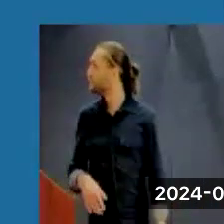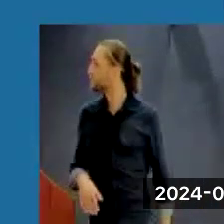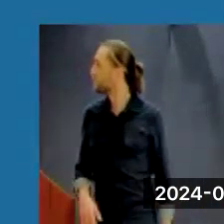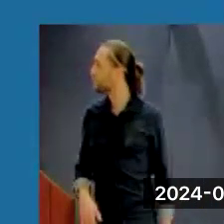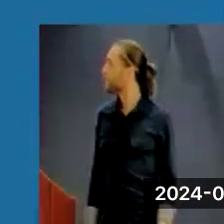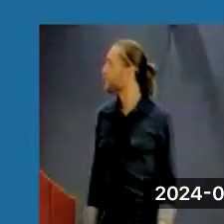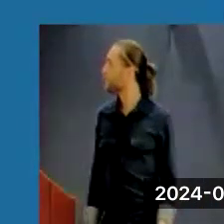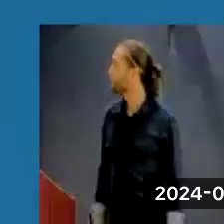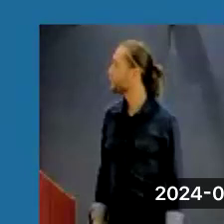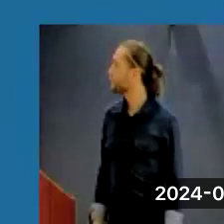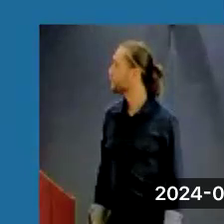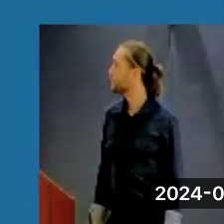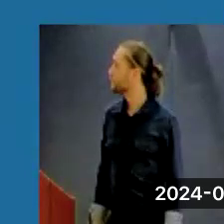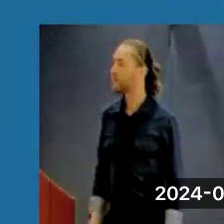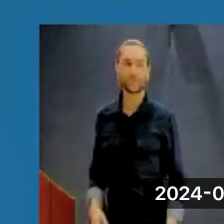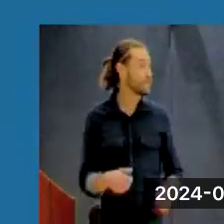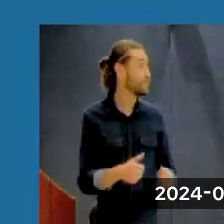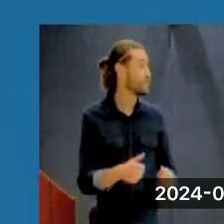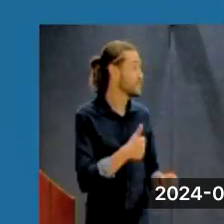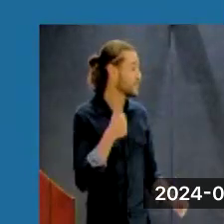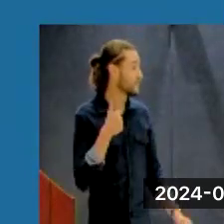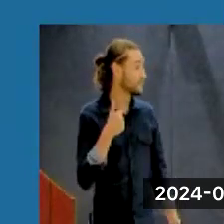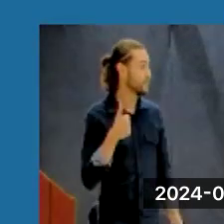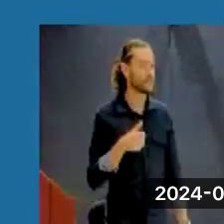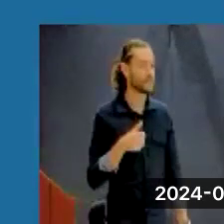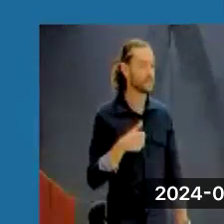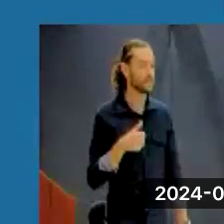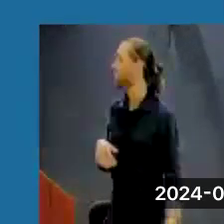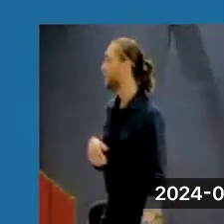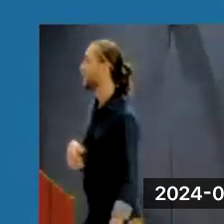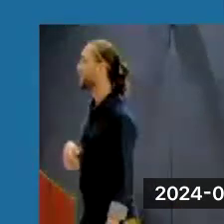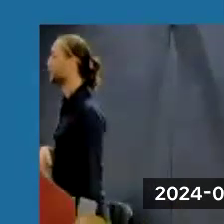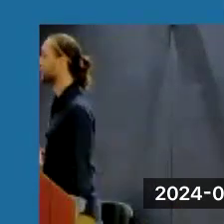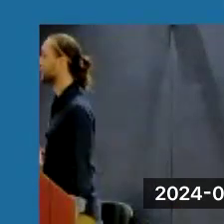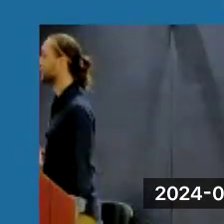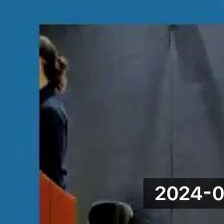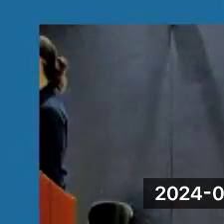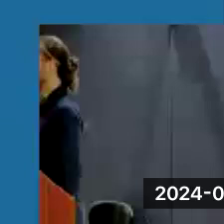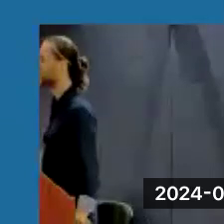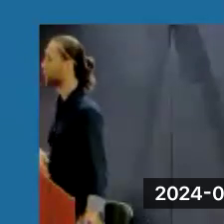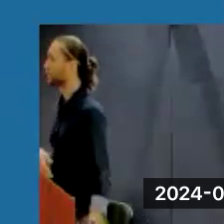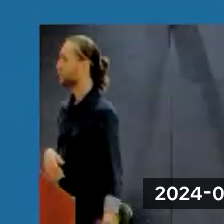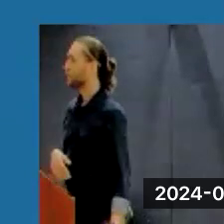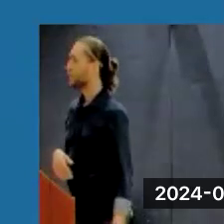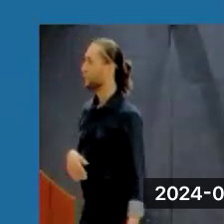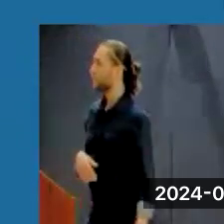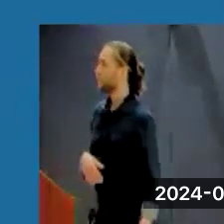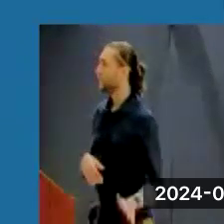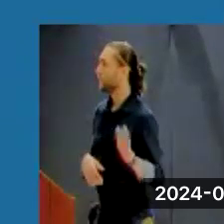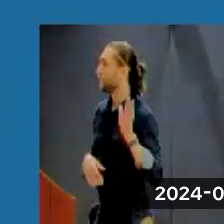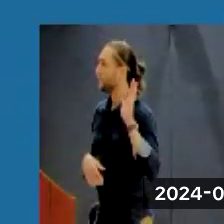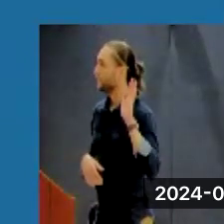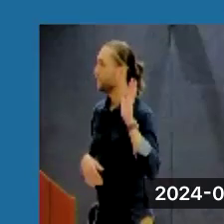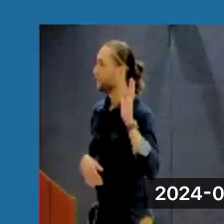Go ahead, talk for me. Hello, can you hear me? Keep going. Hello, can you hear me? Keep going. Hello, can you hear me? Can you hear me now? Hello,